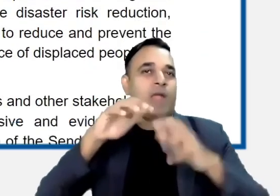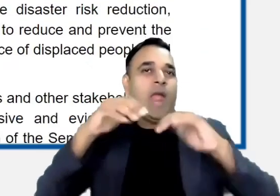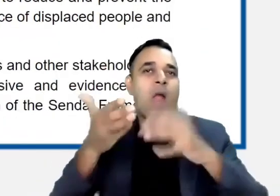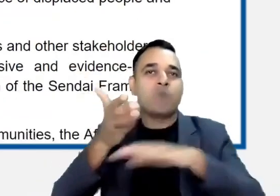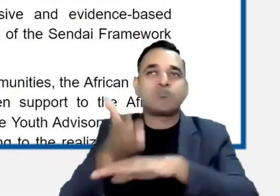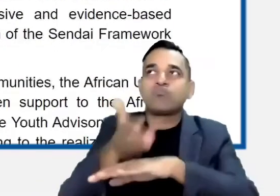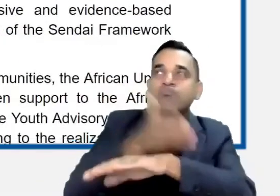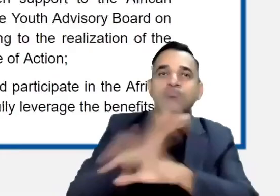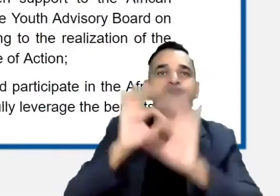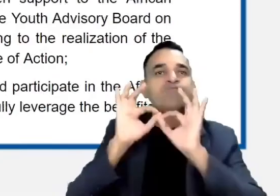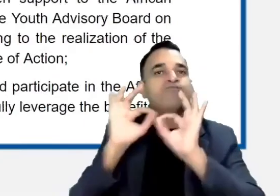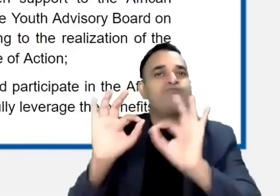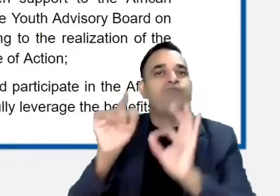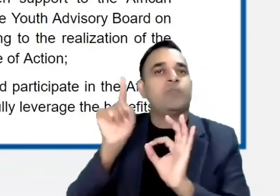27,